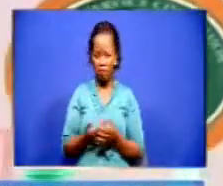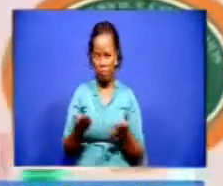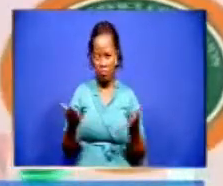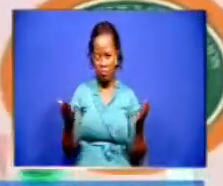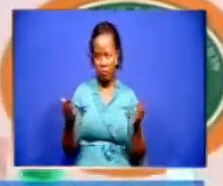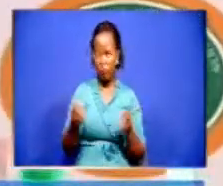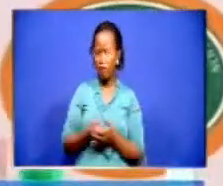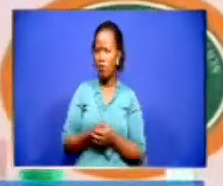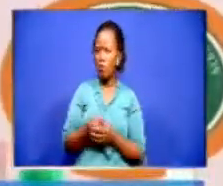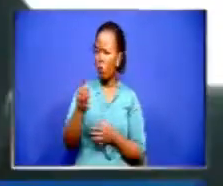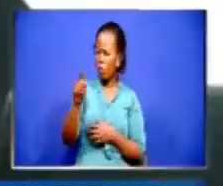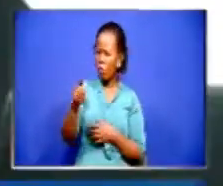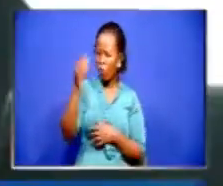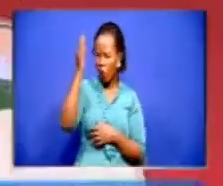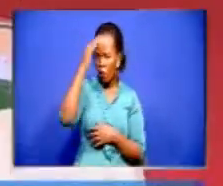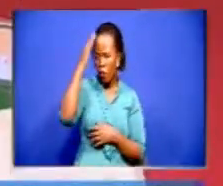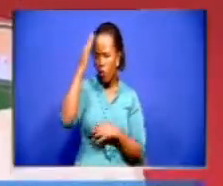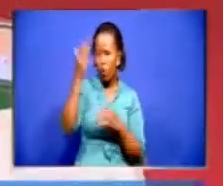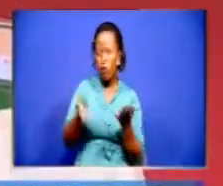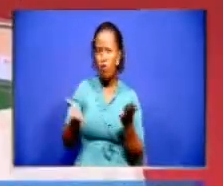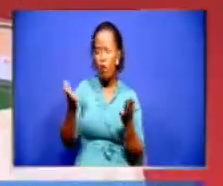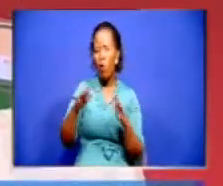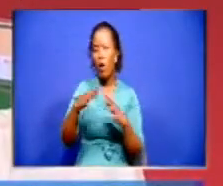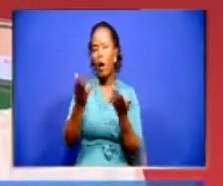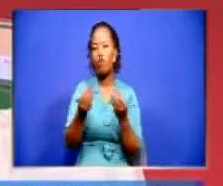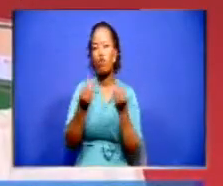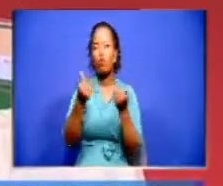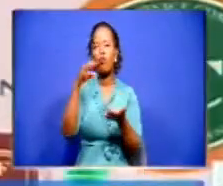the extent of that so-called backlog?